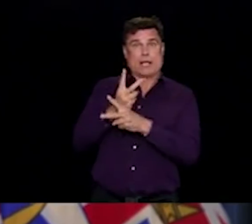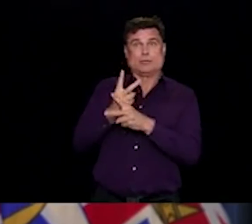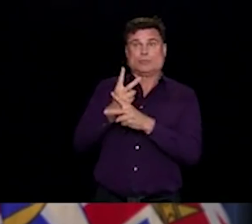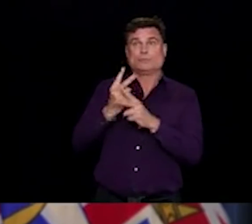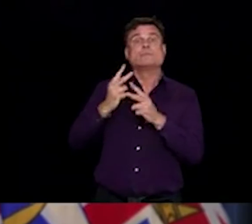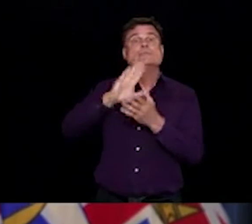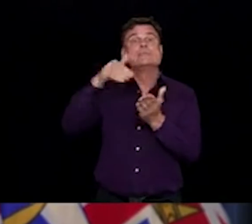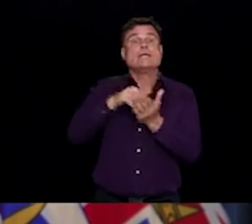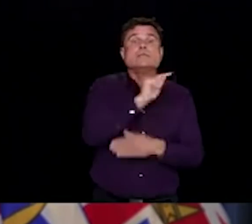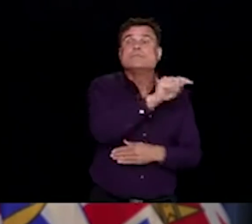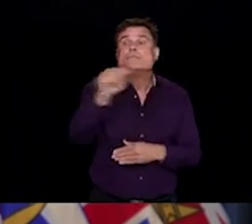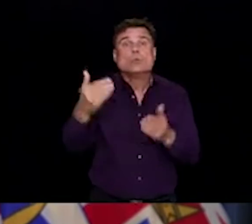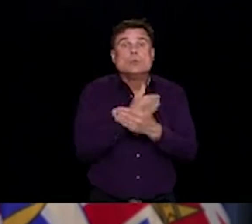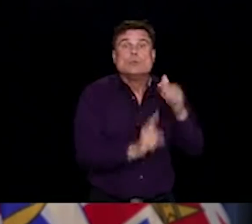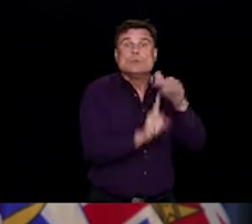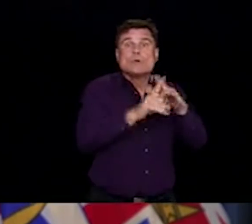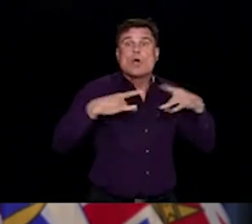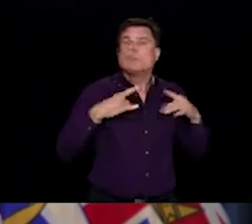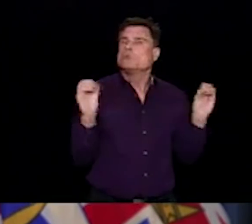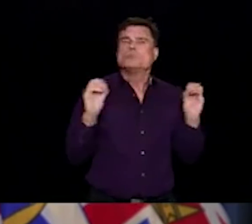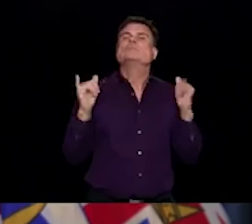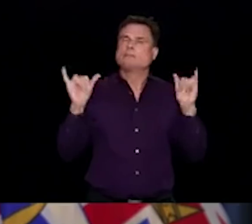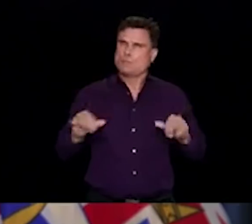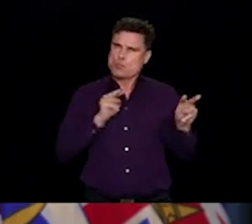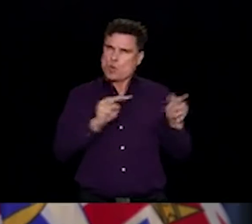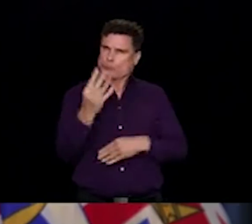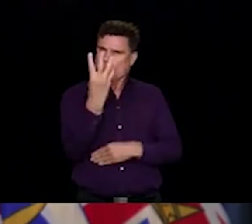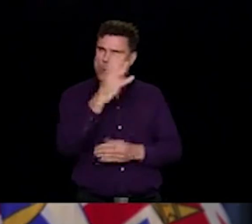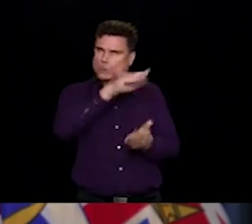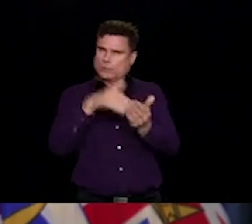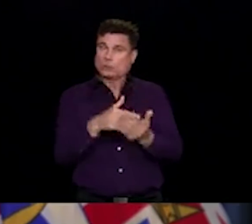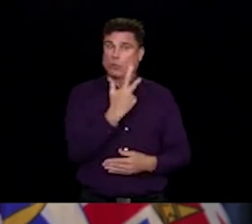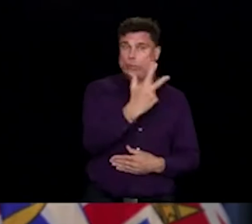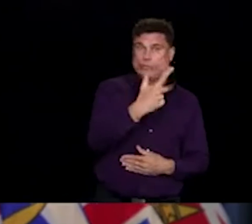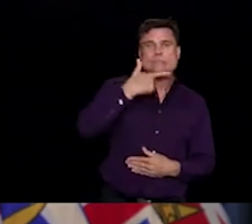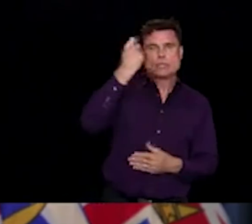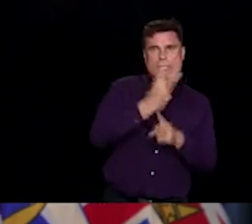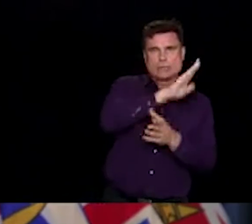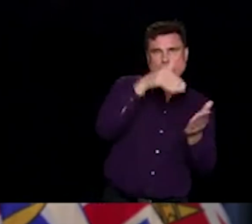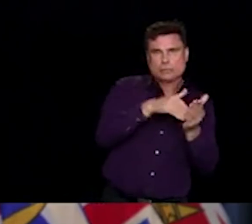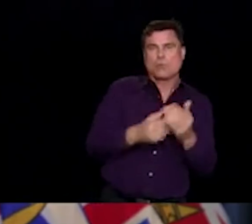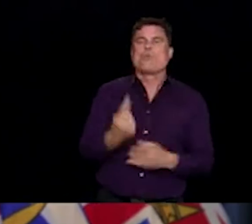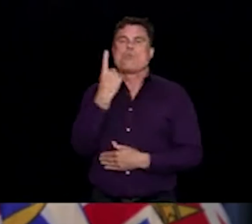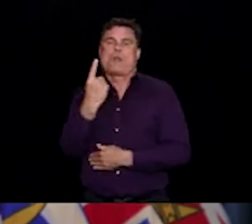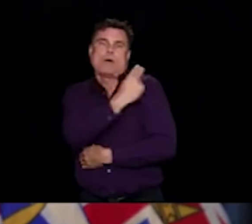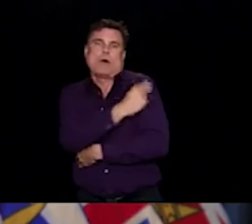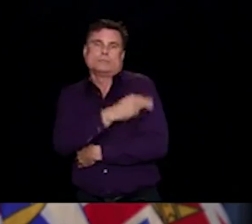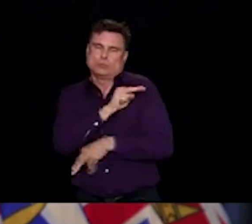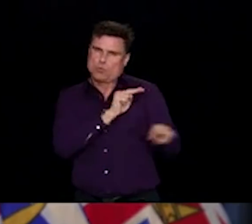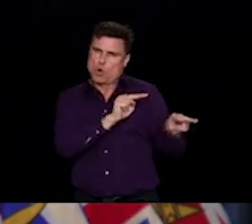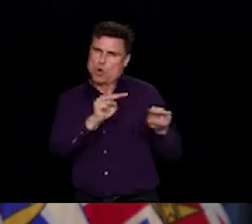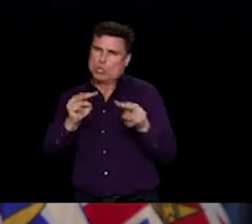outbreaks. We remain with the 4 active outbreaks in the healthcare system, 3 in long-term care and 1 in acute